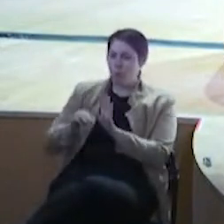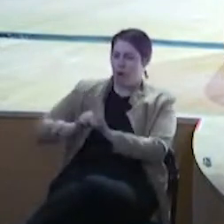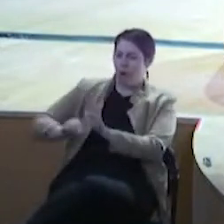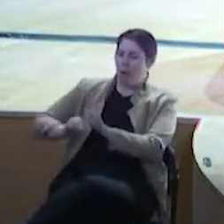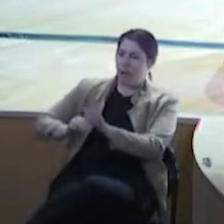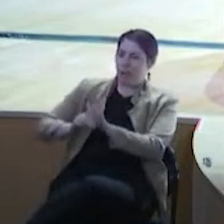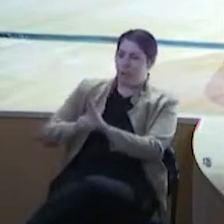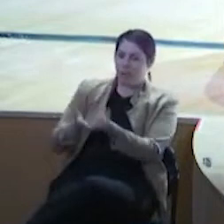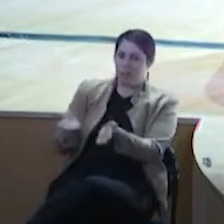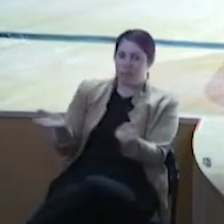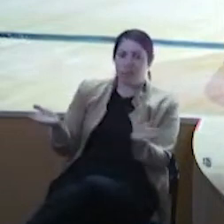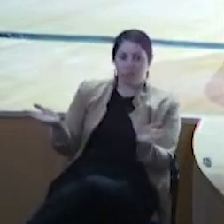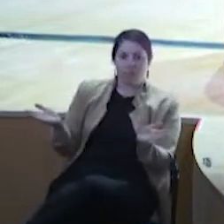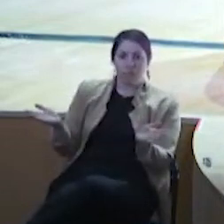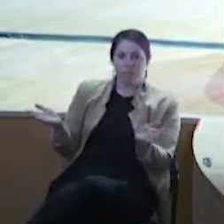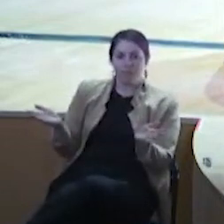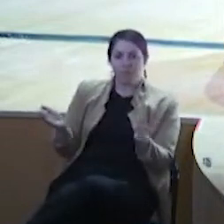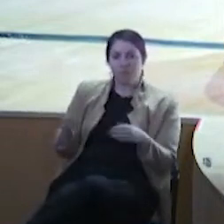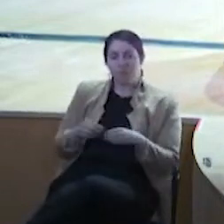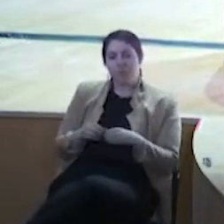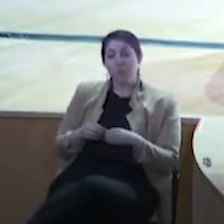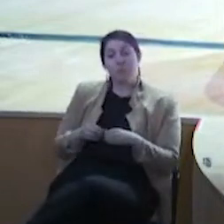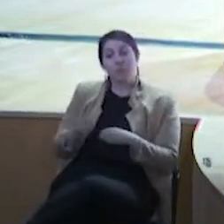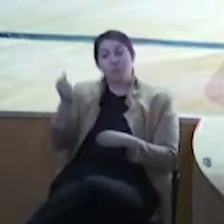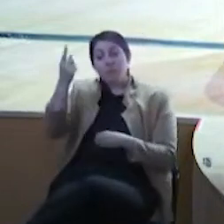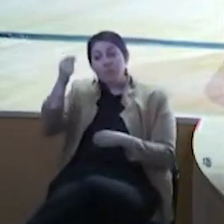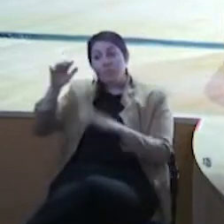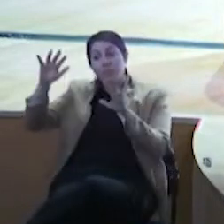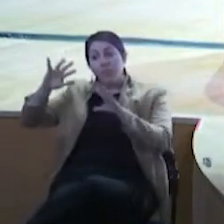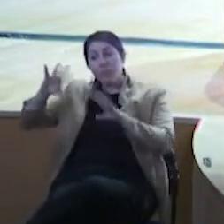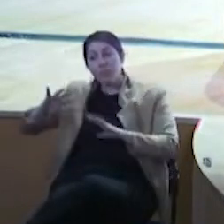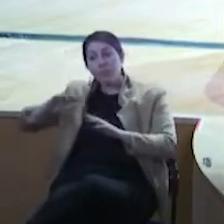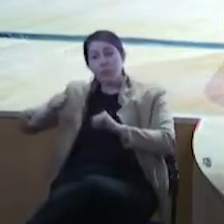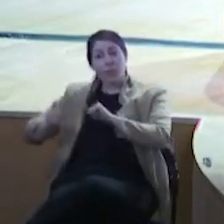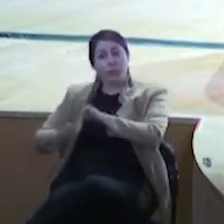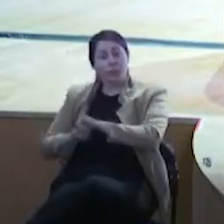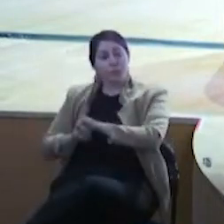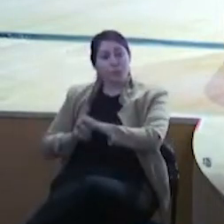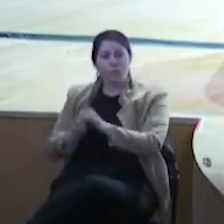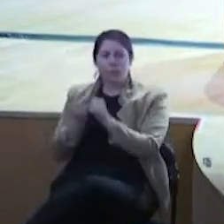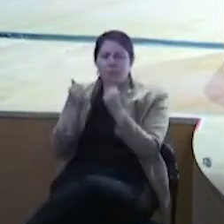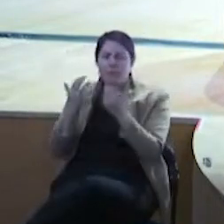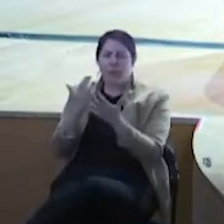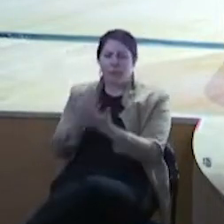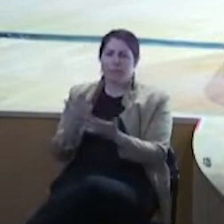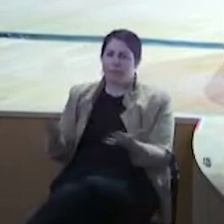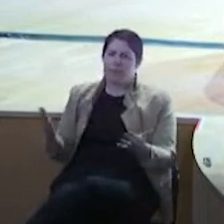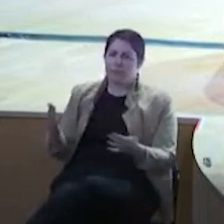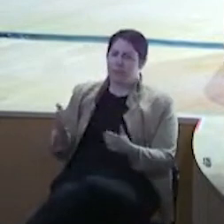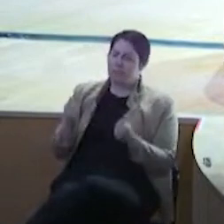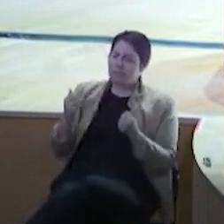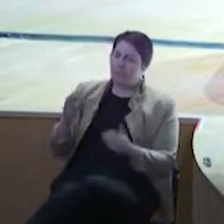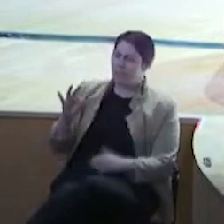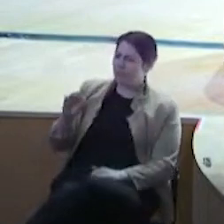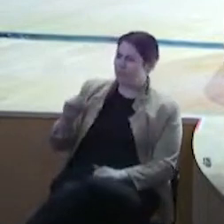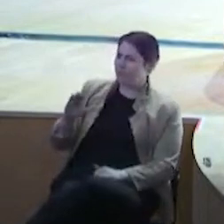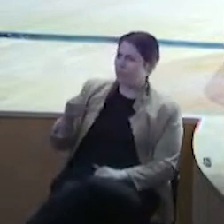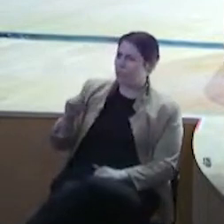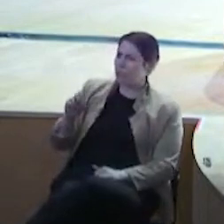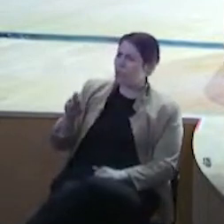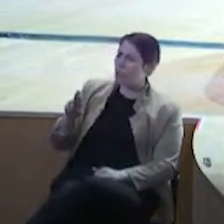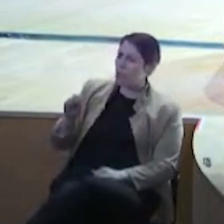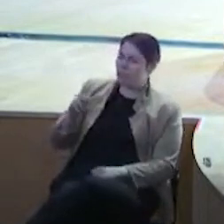to be a role model. But with the climate change, you know, there's a lot of factors in the climate